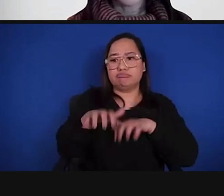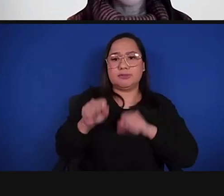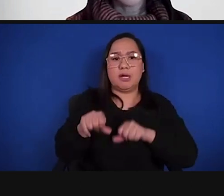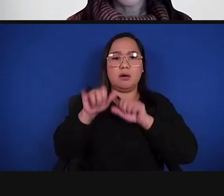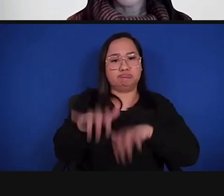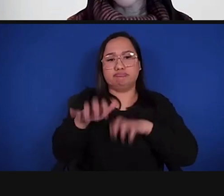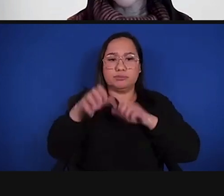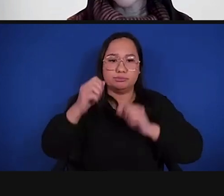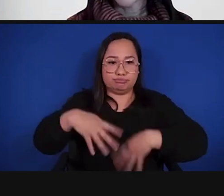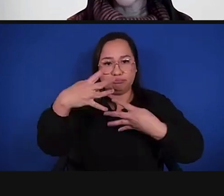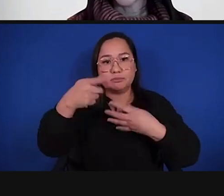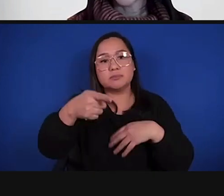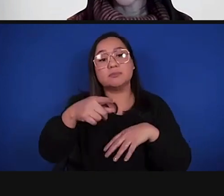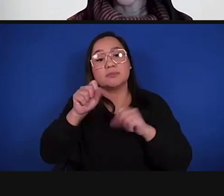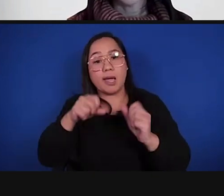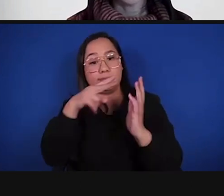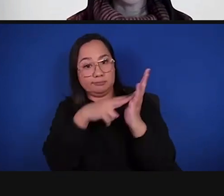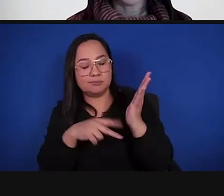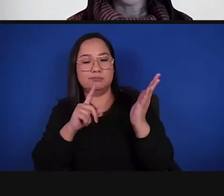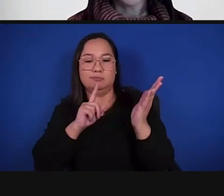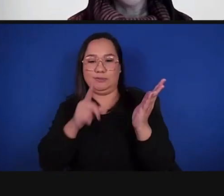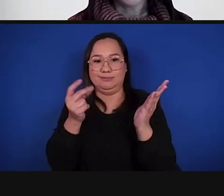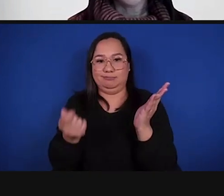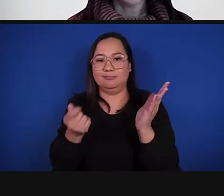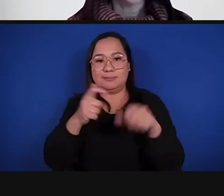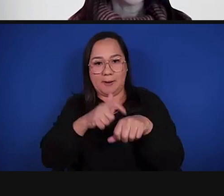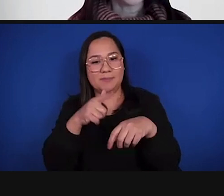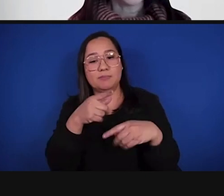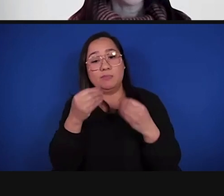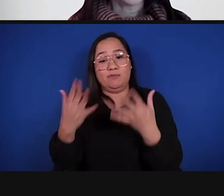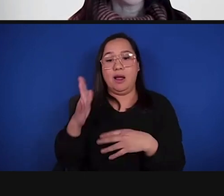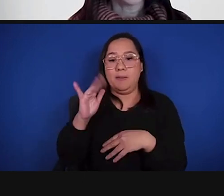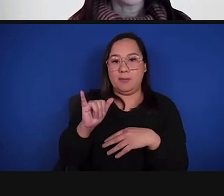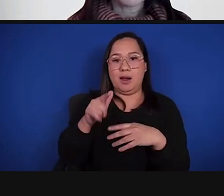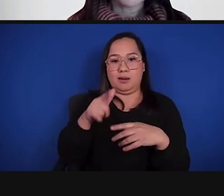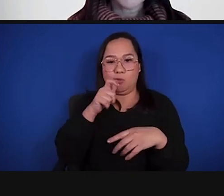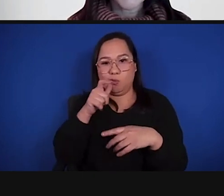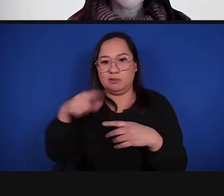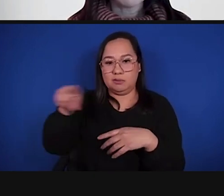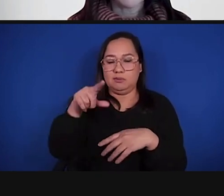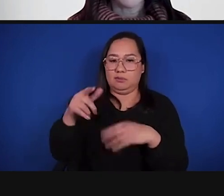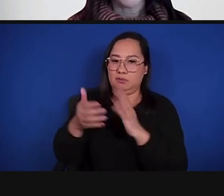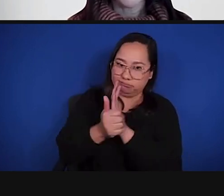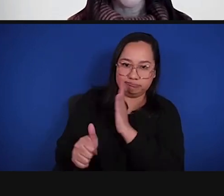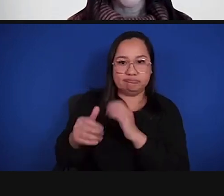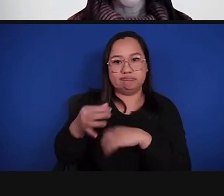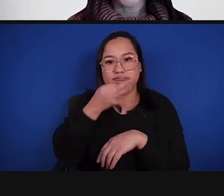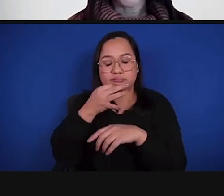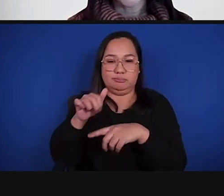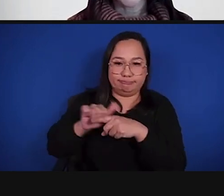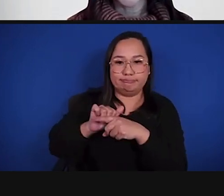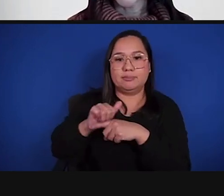by highly trained and experienced transcribers, and it allows for two-way communication between transcribers and students. By that,